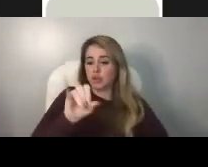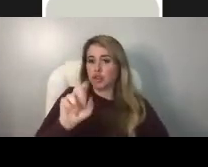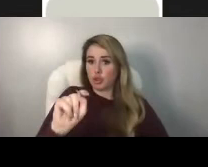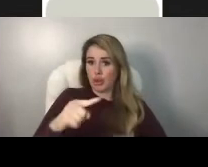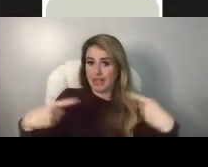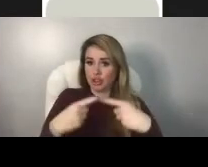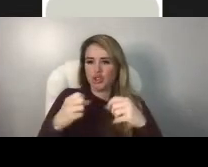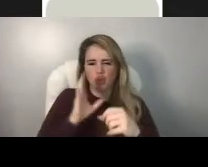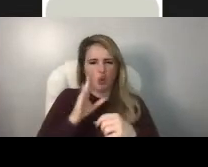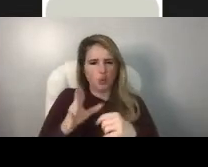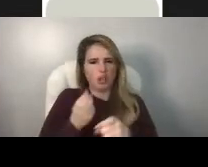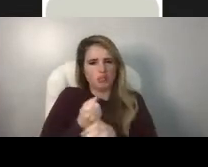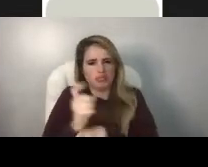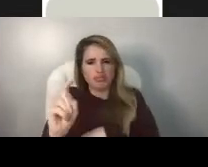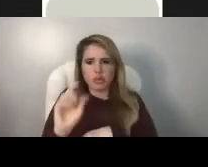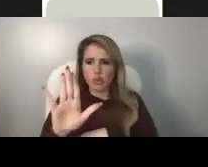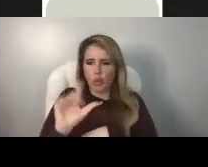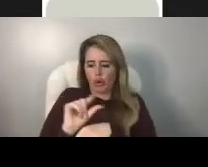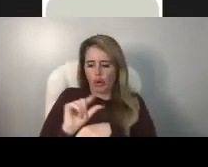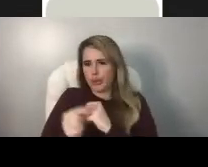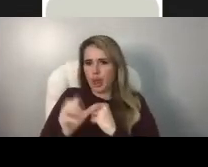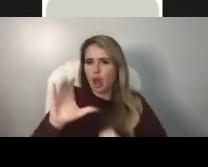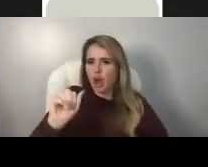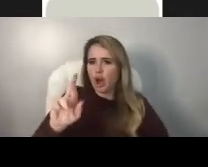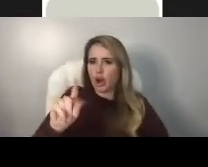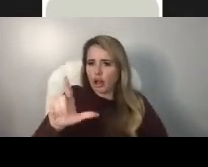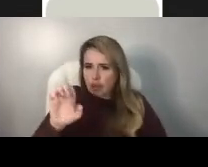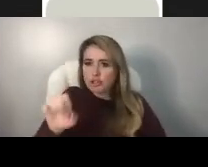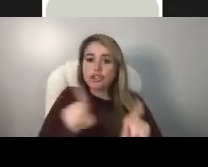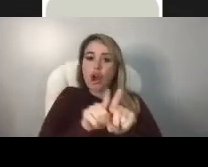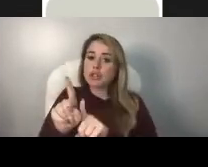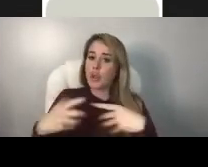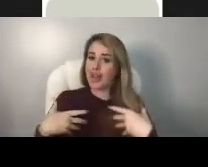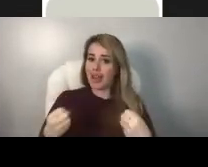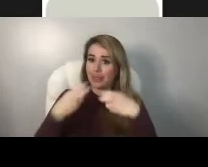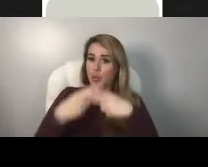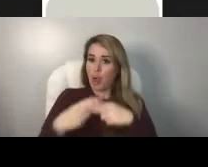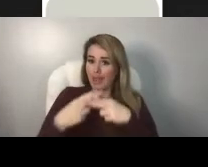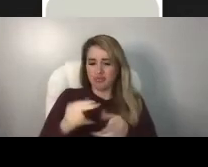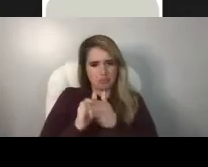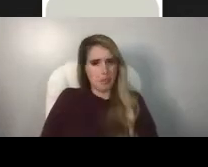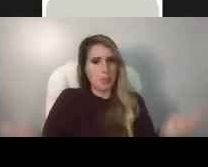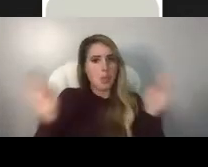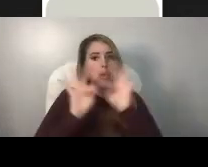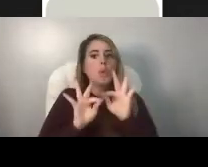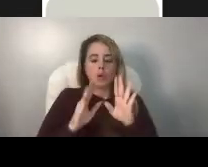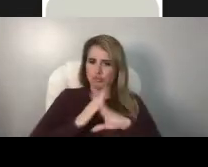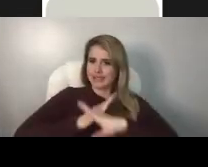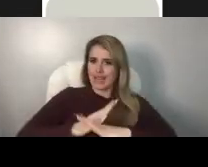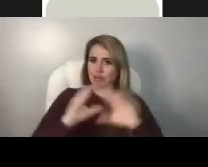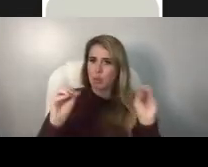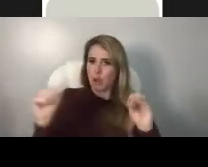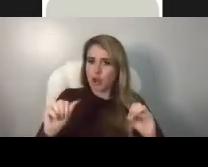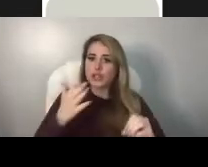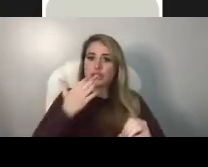cartilage. I think maintaining a healthy weight will help you prevent arthritis. Healthy diet help